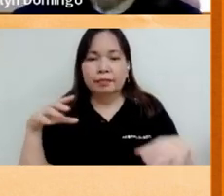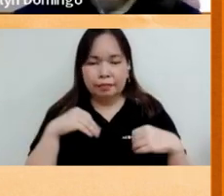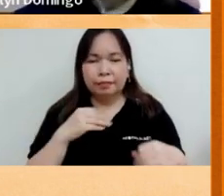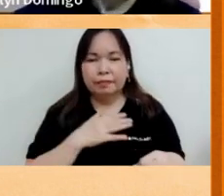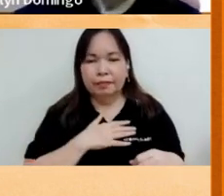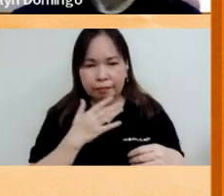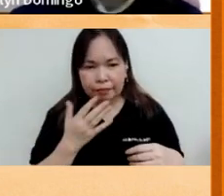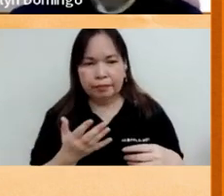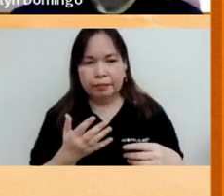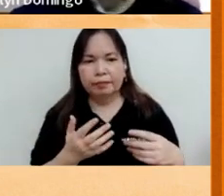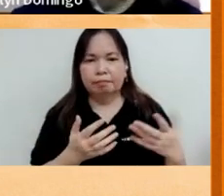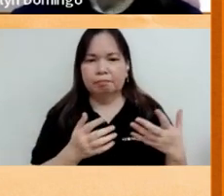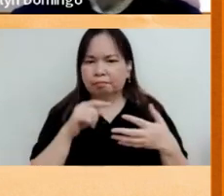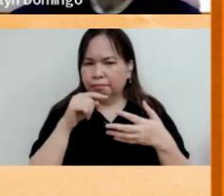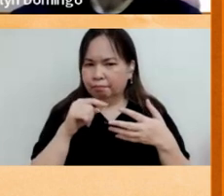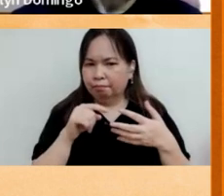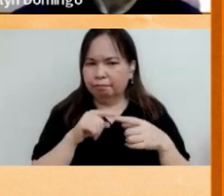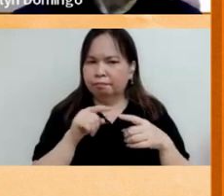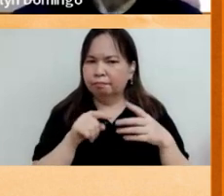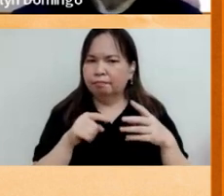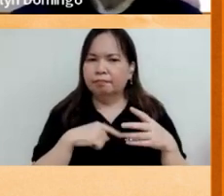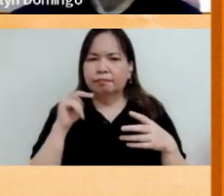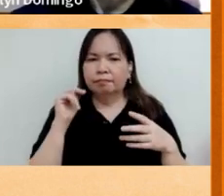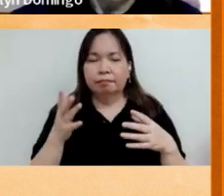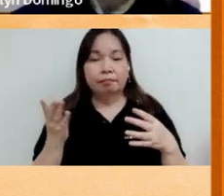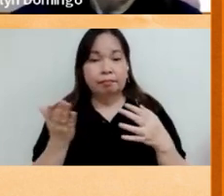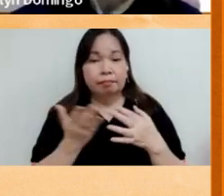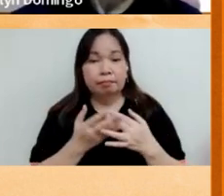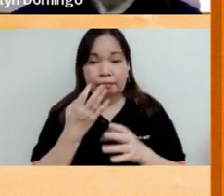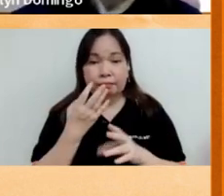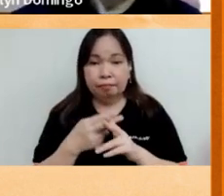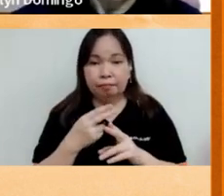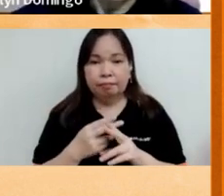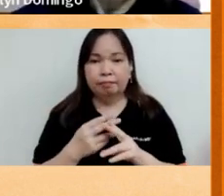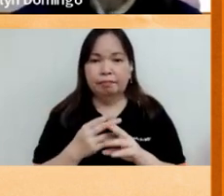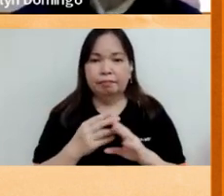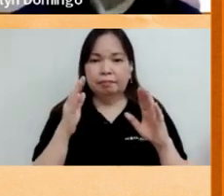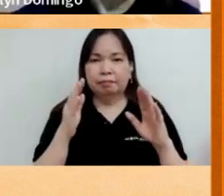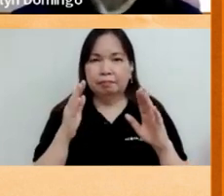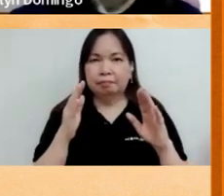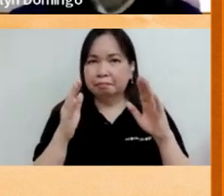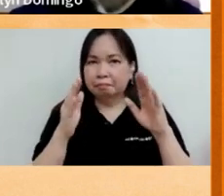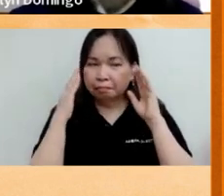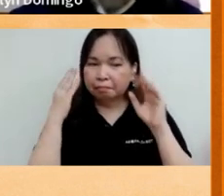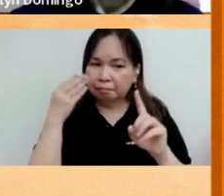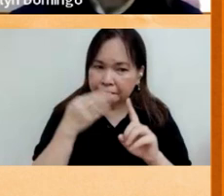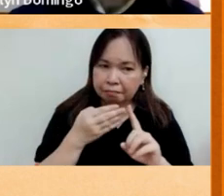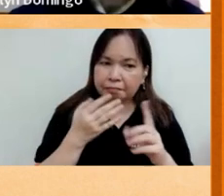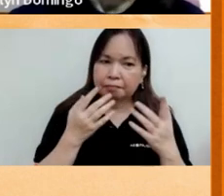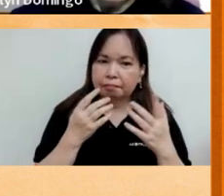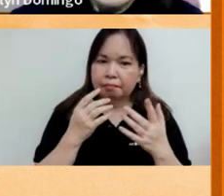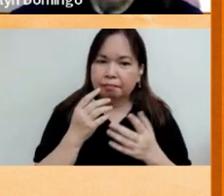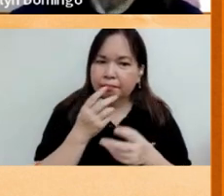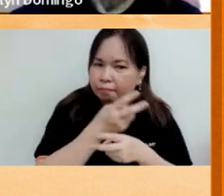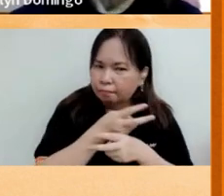psychodynamic therapy. There's also a new intervention called attention bias modification treatment. Um,